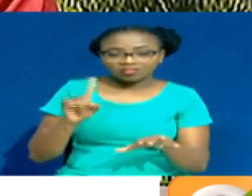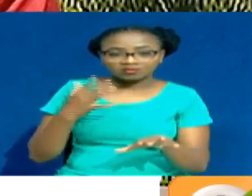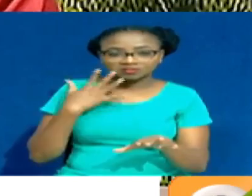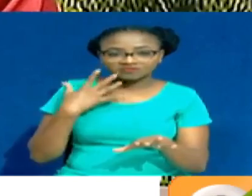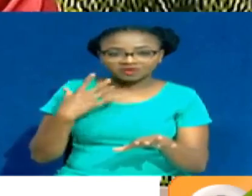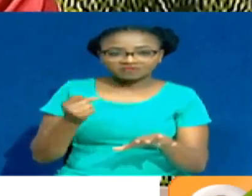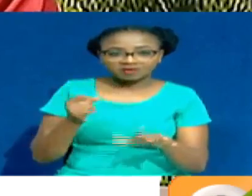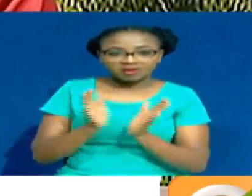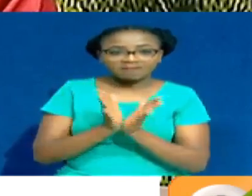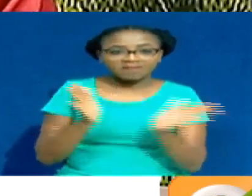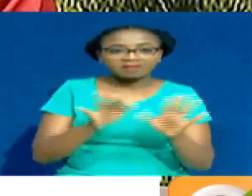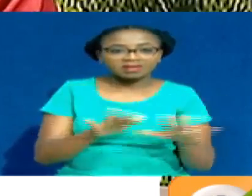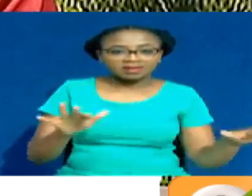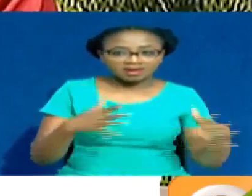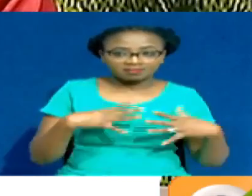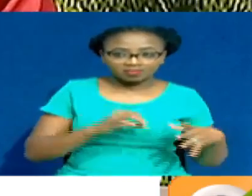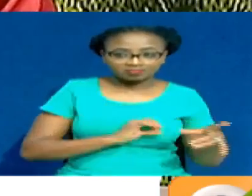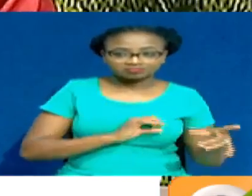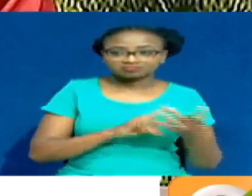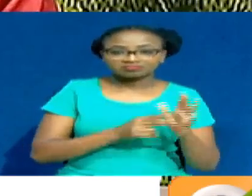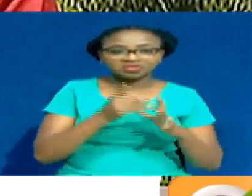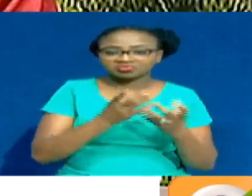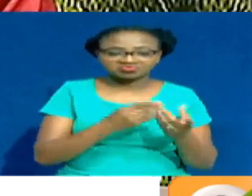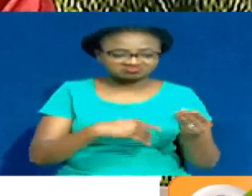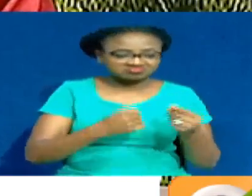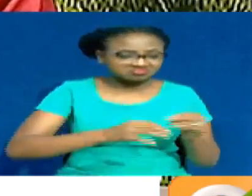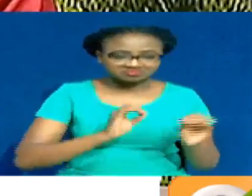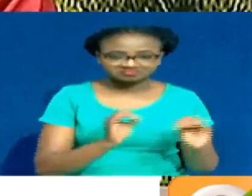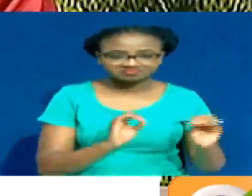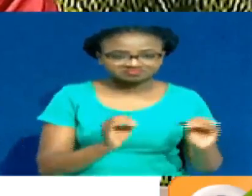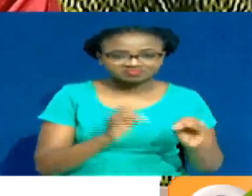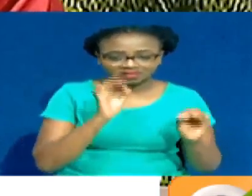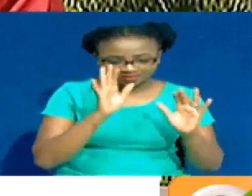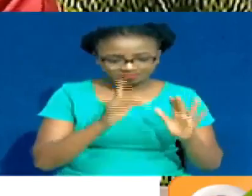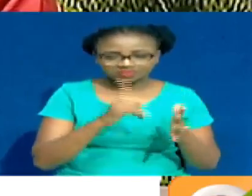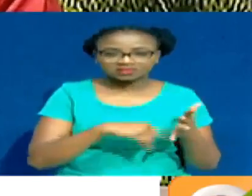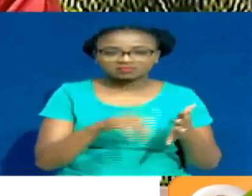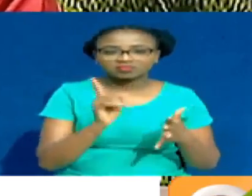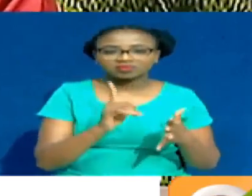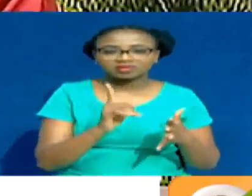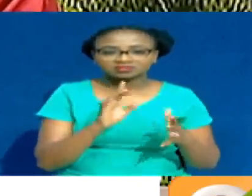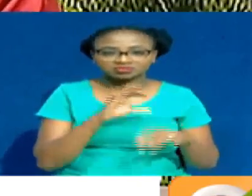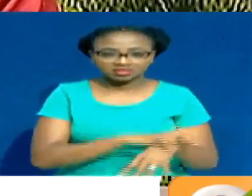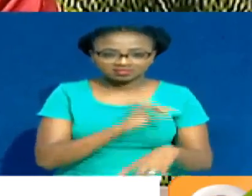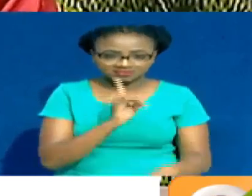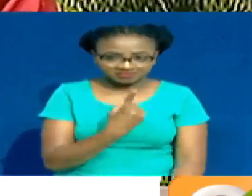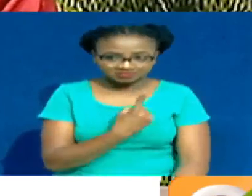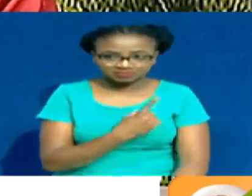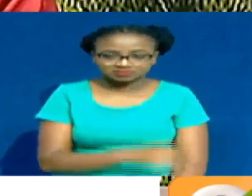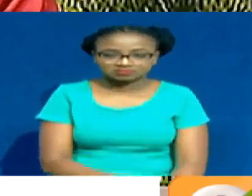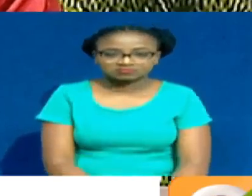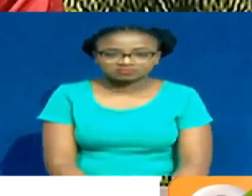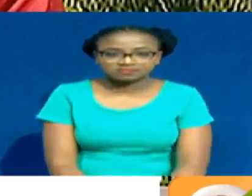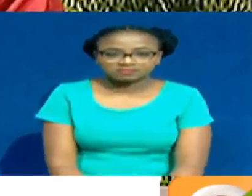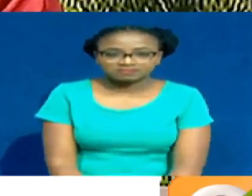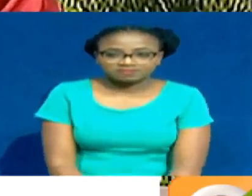parcels. Those are locked, so you will not be able to do any transaction if you're not an authorized public official to transact on them. So that I give the